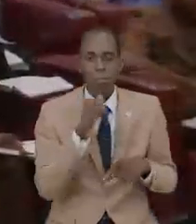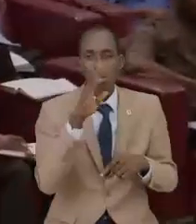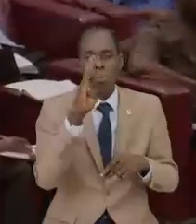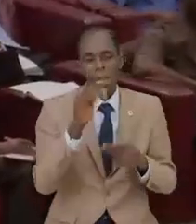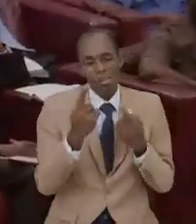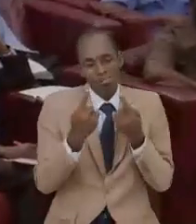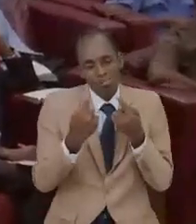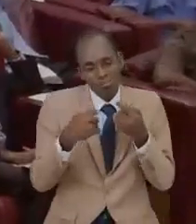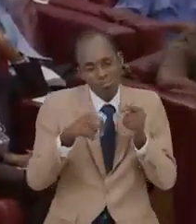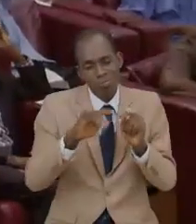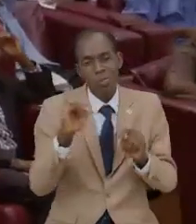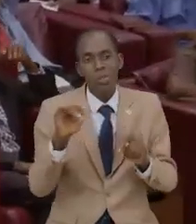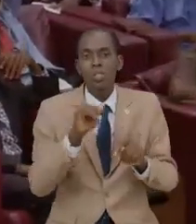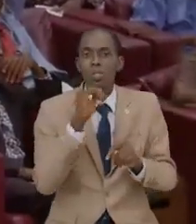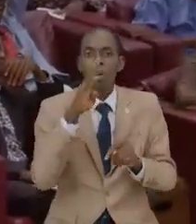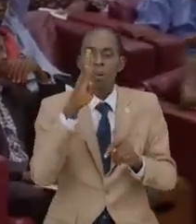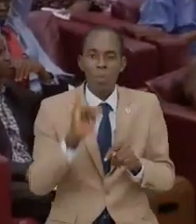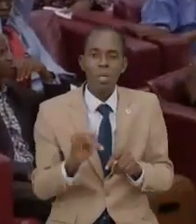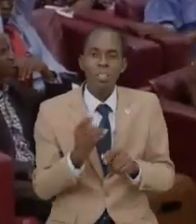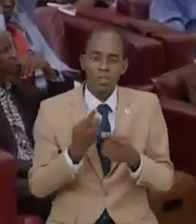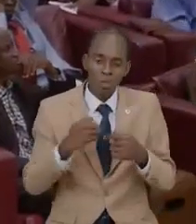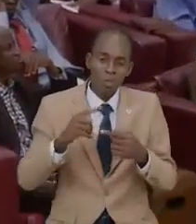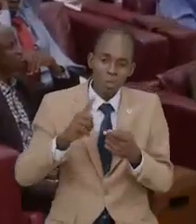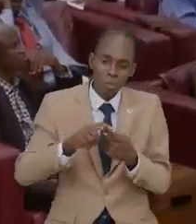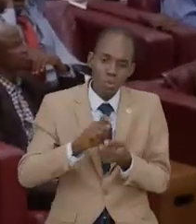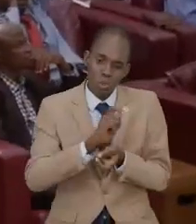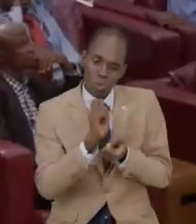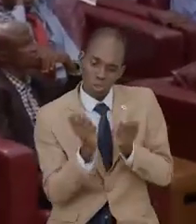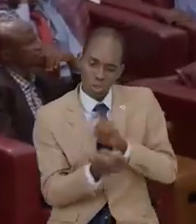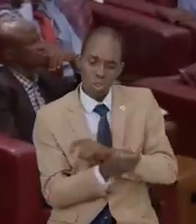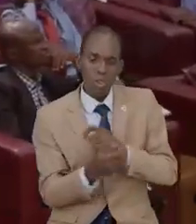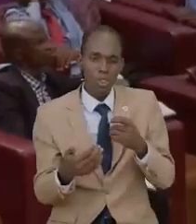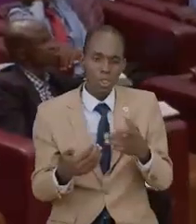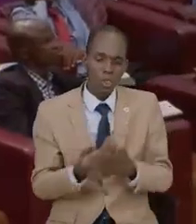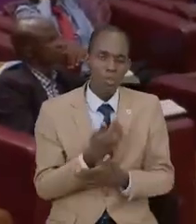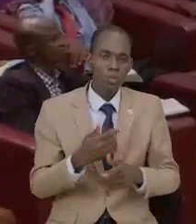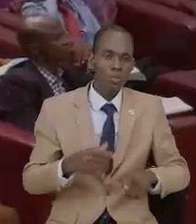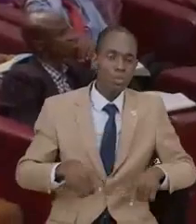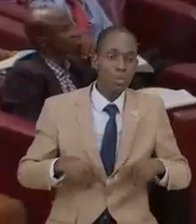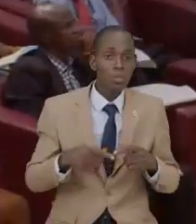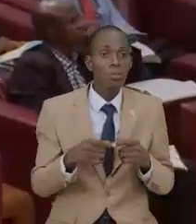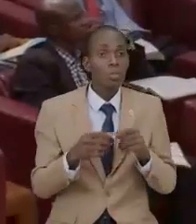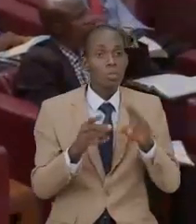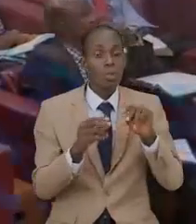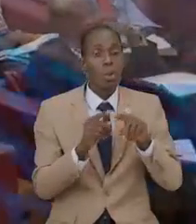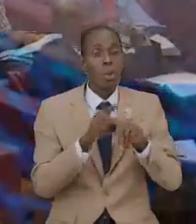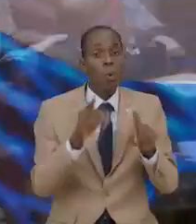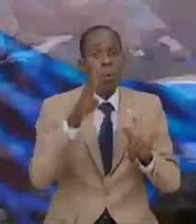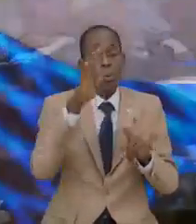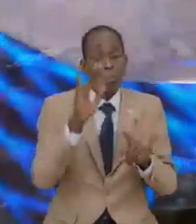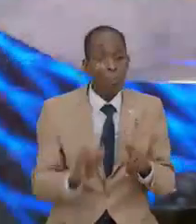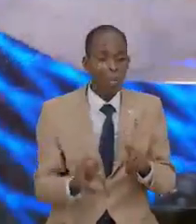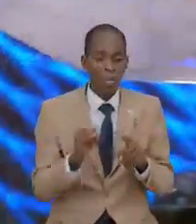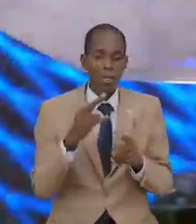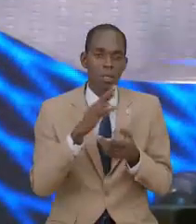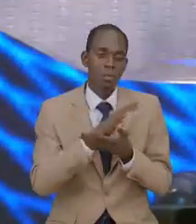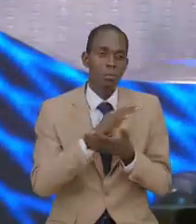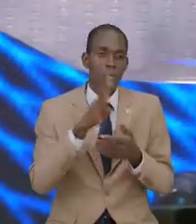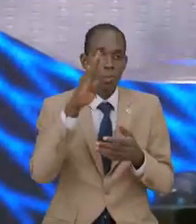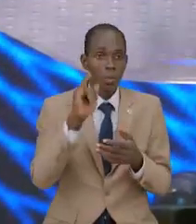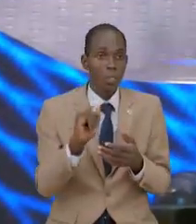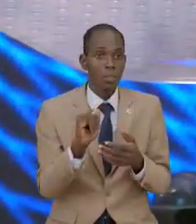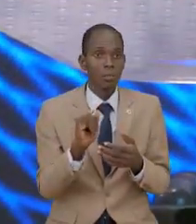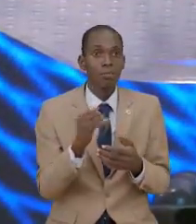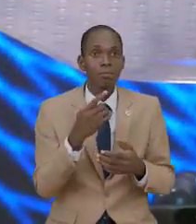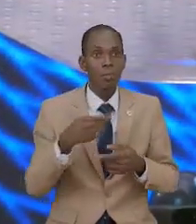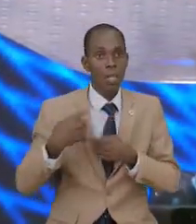trying, not by turning over a new leaf, do we have righteousness. But with the heart man